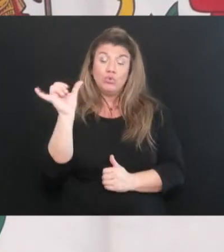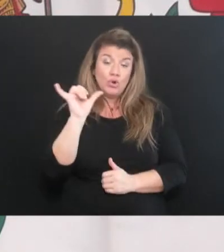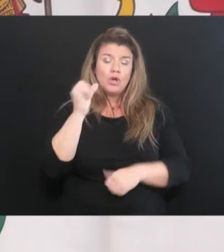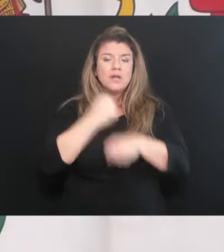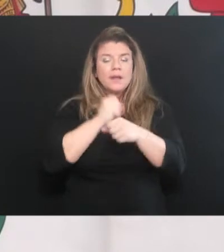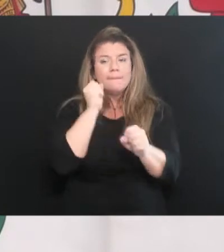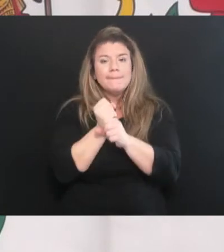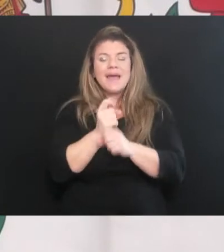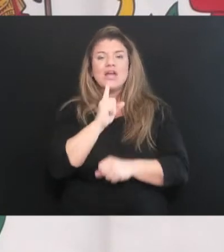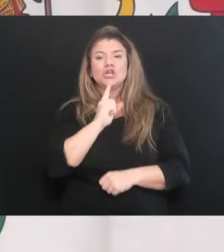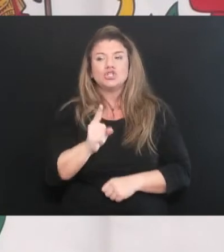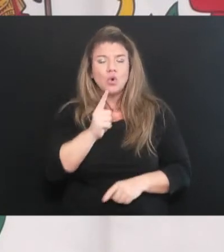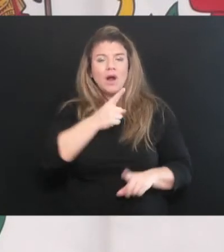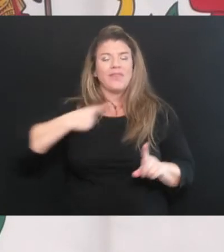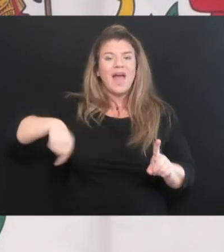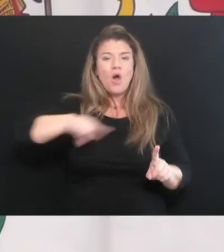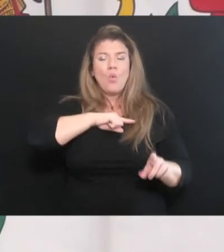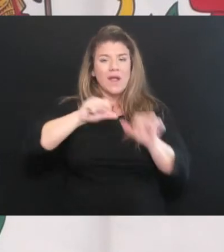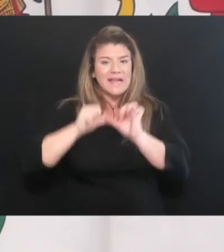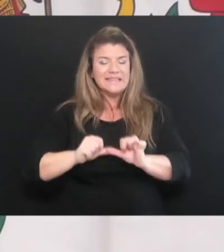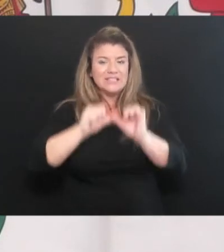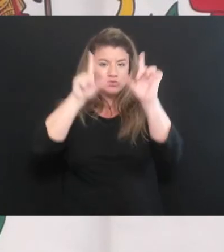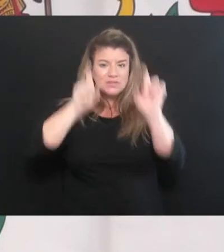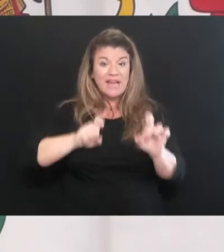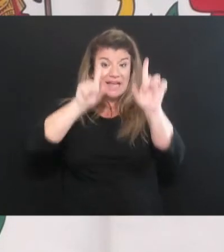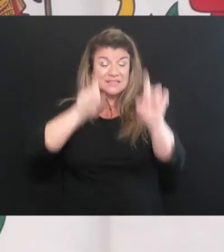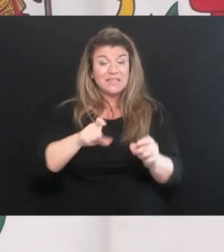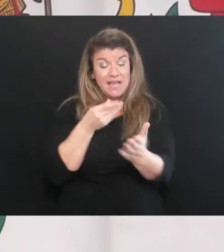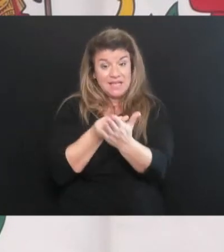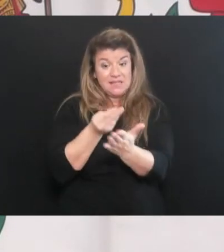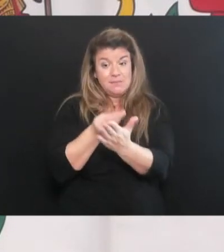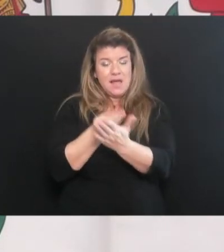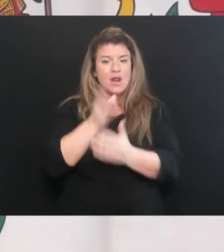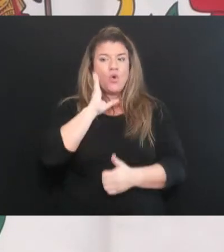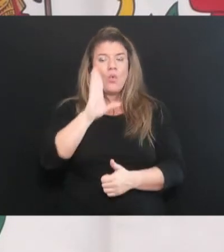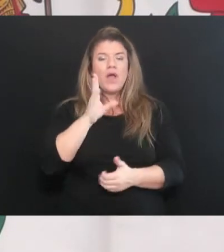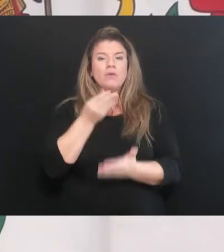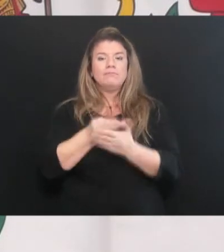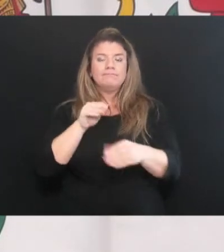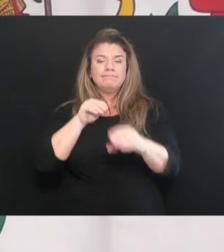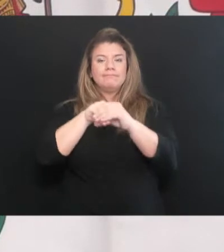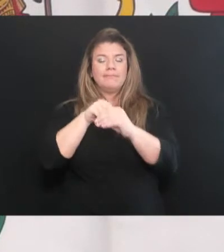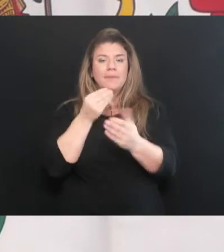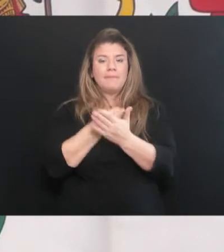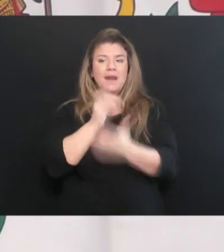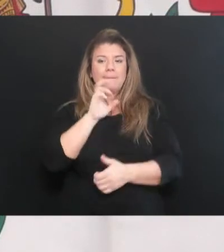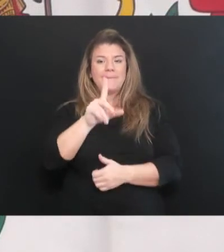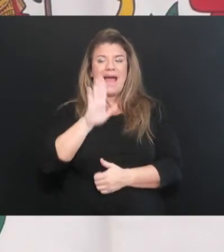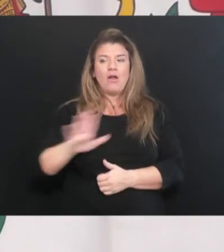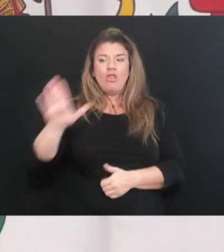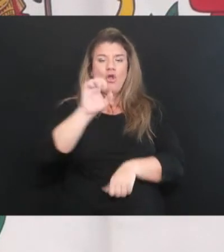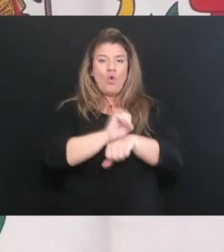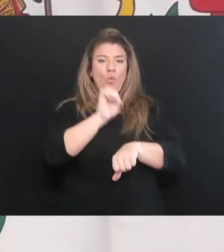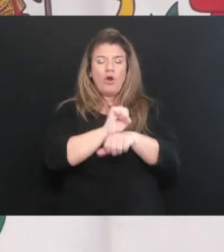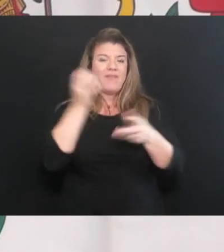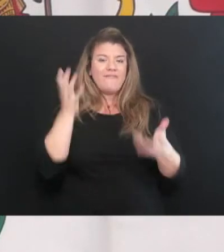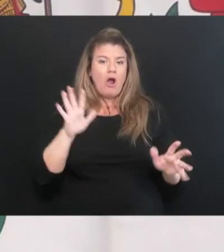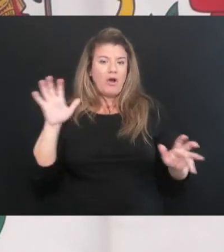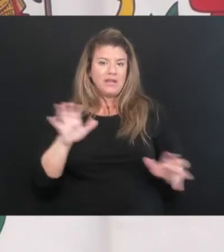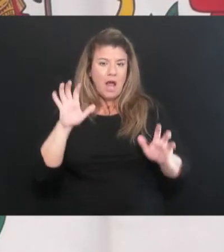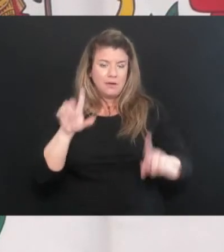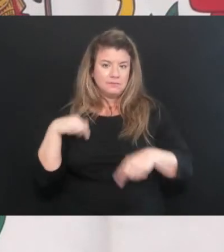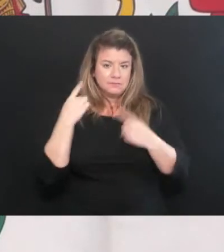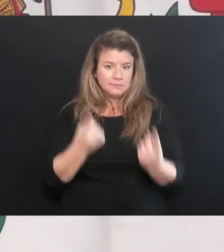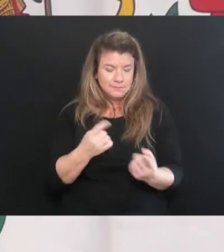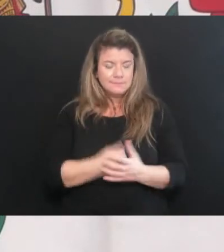make sure that we continue to test, and this money will reimburse them for a lot of work they've already done. And I